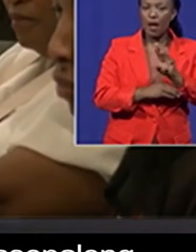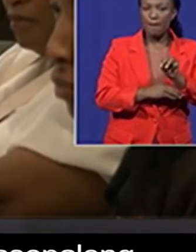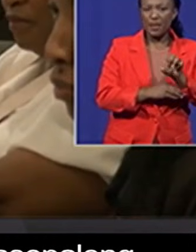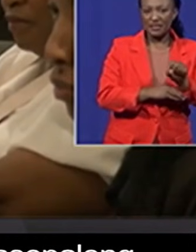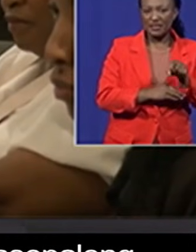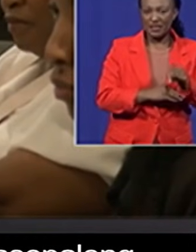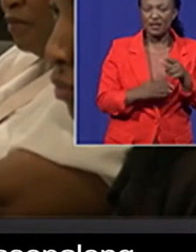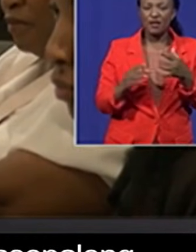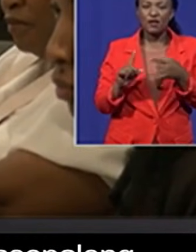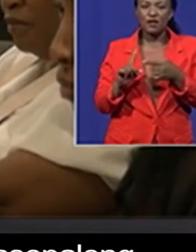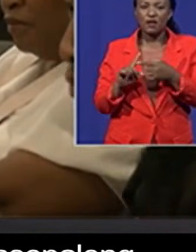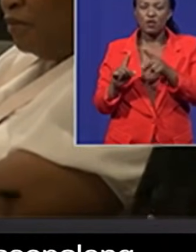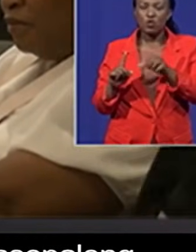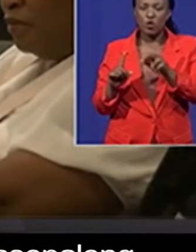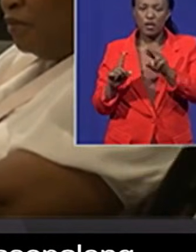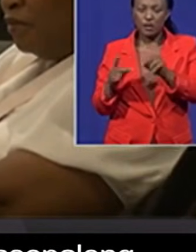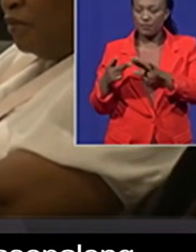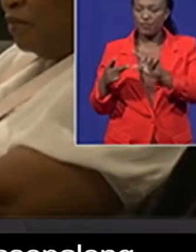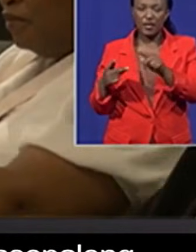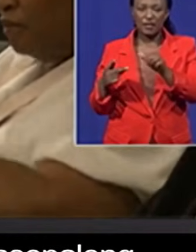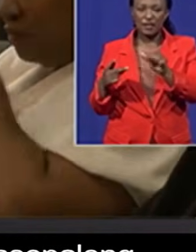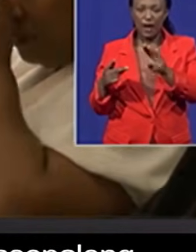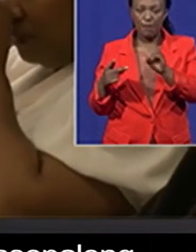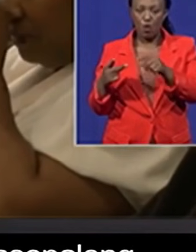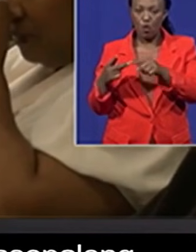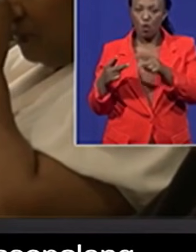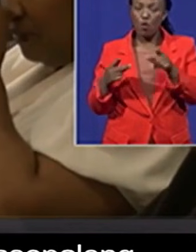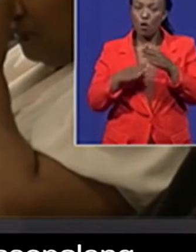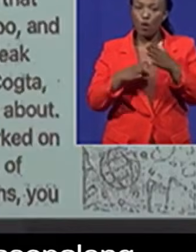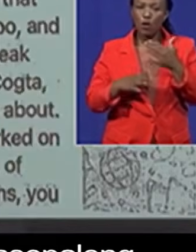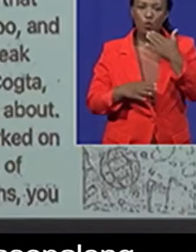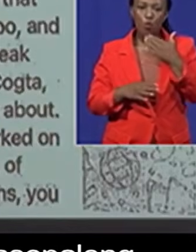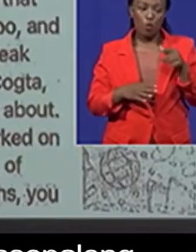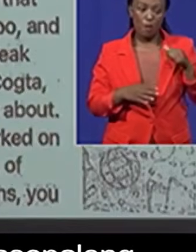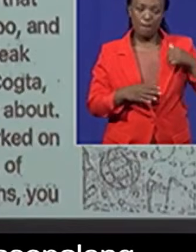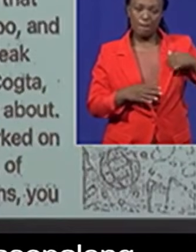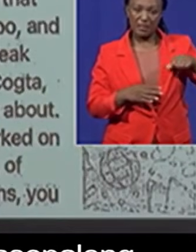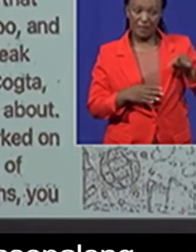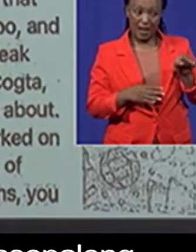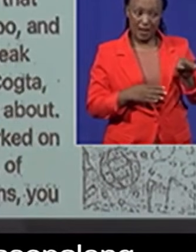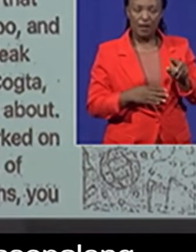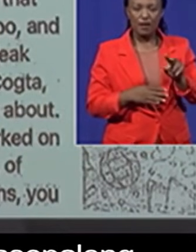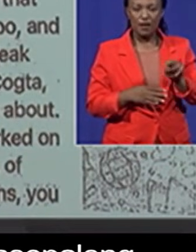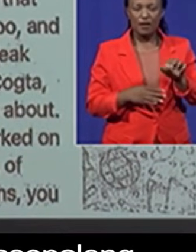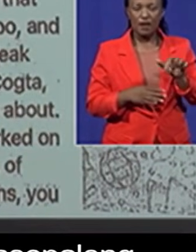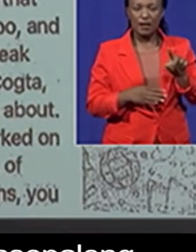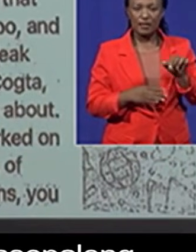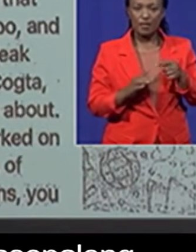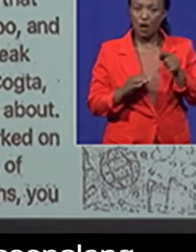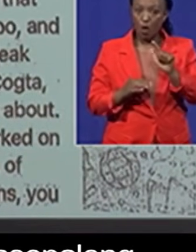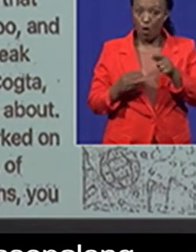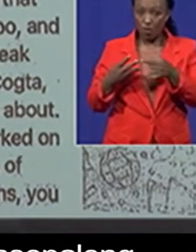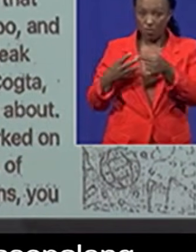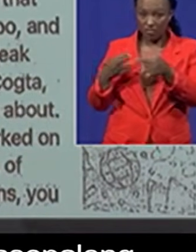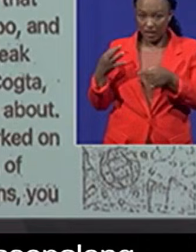Aobako Mathonsi le Thabo Sejake yo gape le modiri wa masepala wa Naledi. Botlhe ba netse bopaki kwa